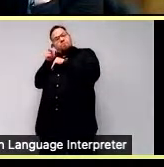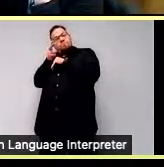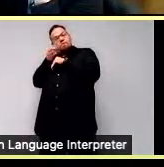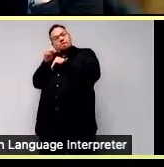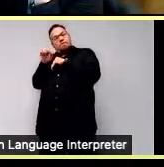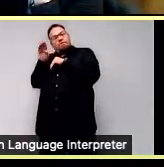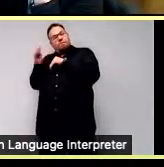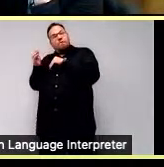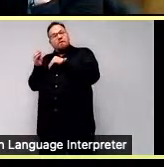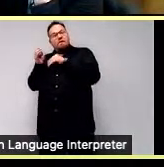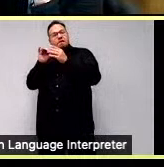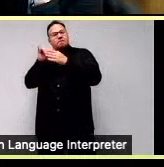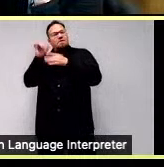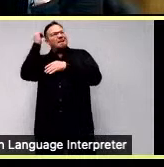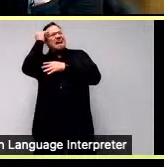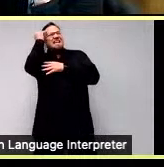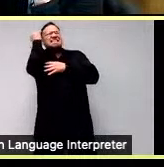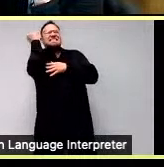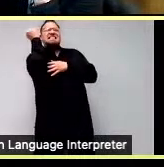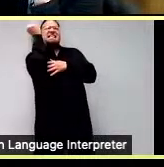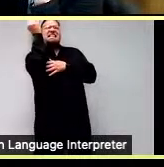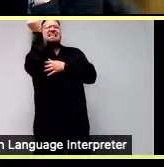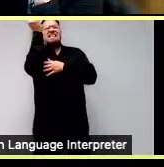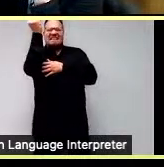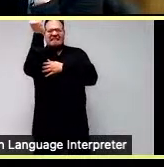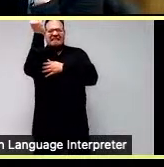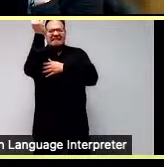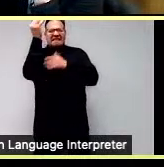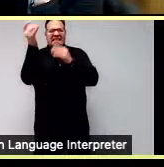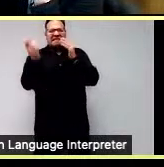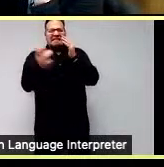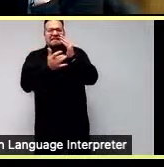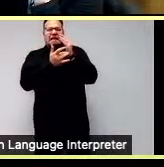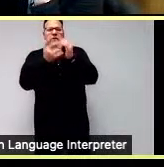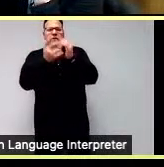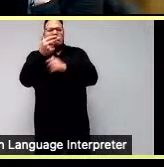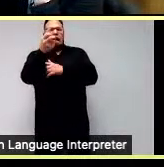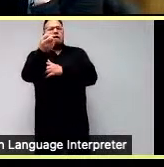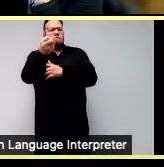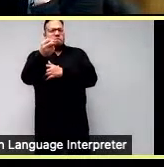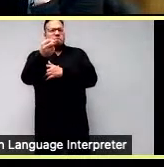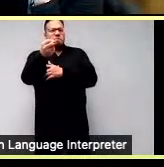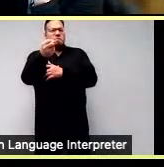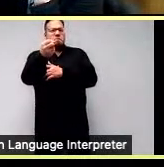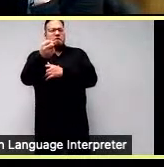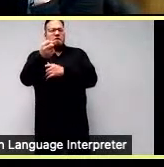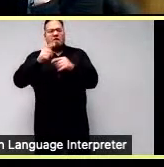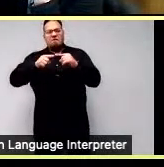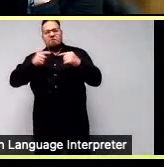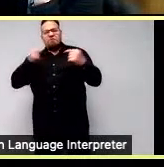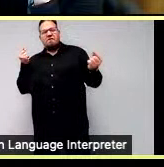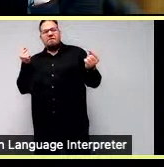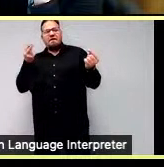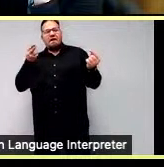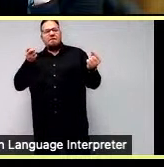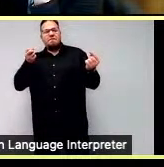the idea of a technical high school, an alternative high school, had been floated for a long time in this